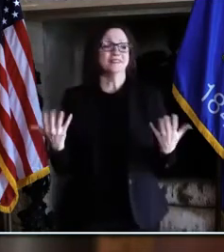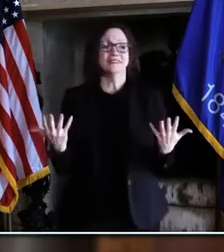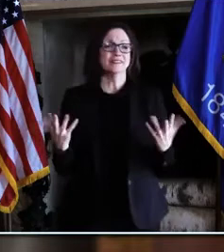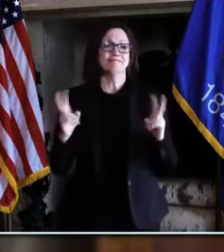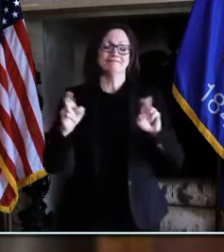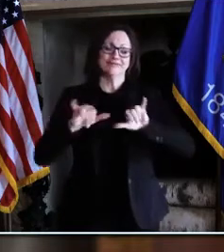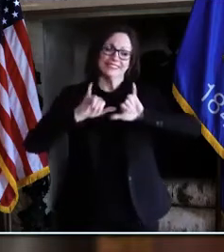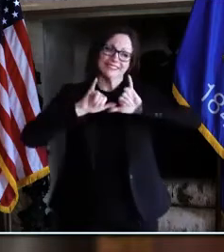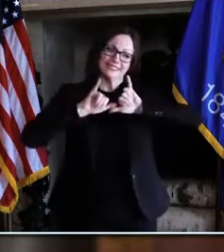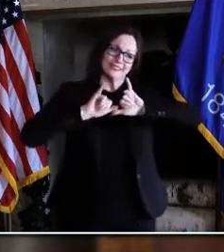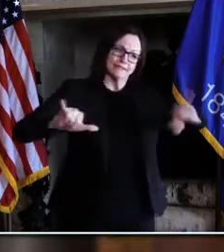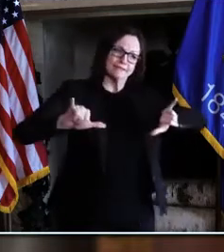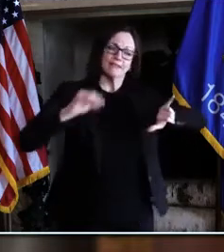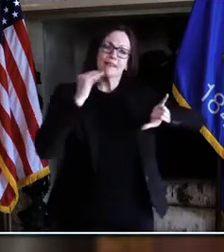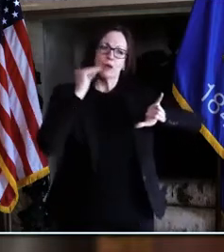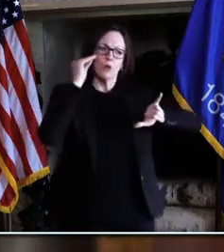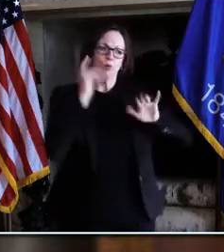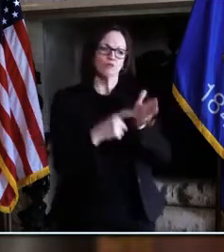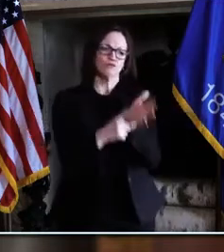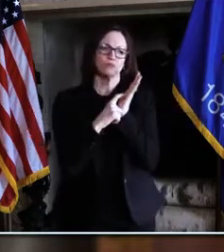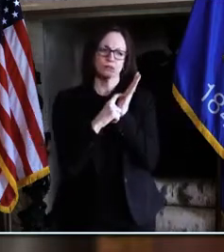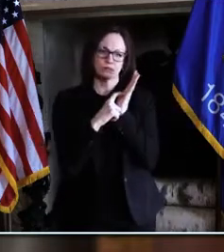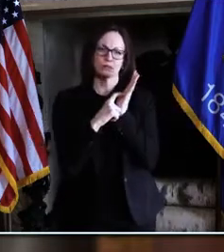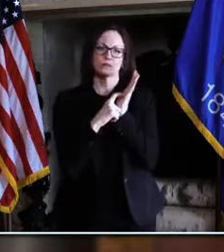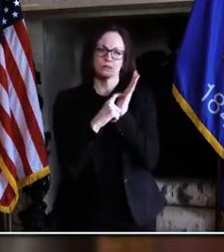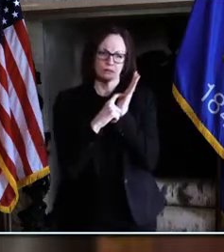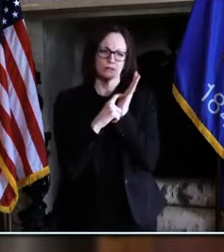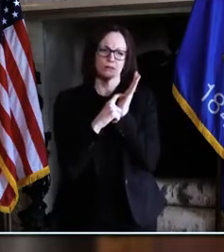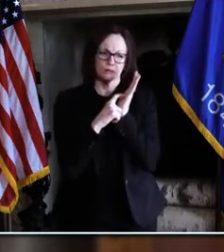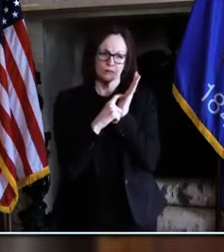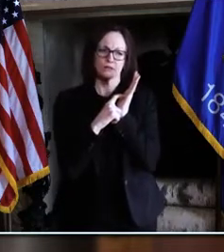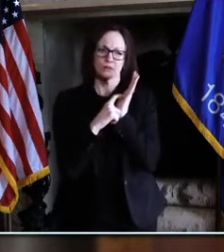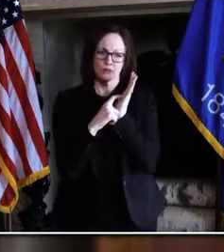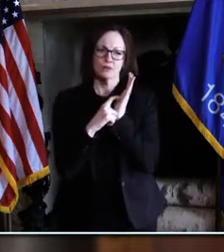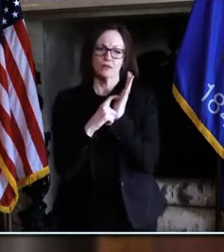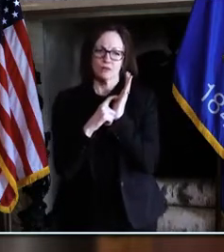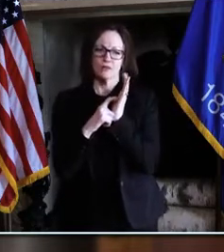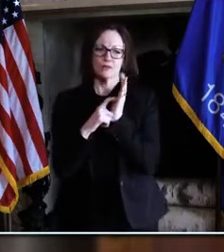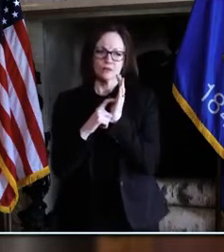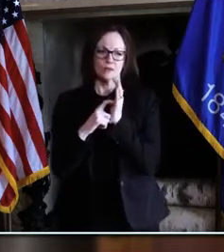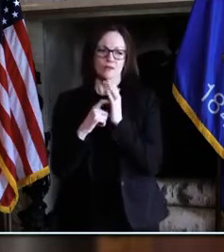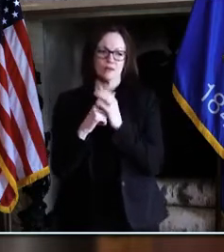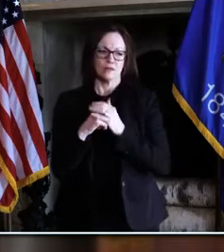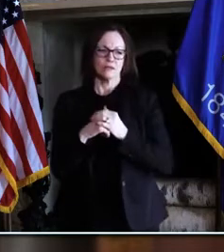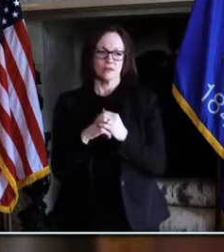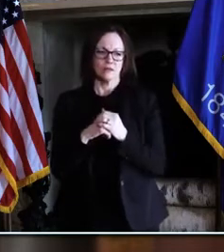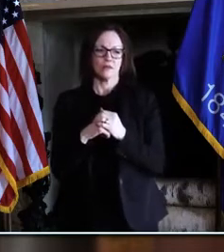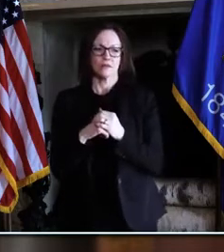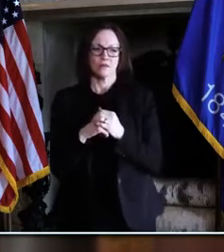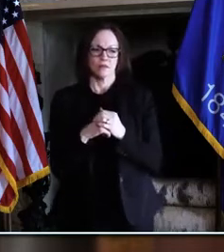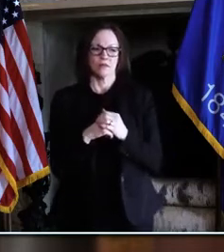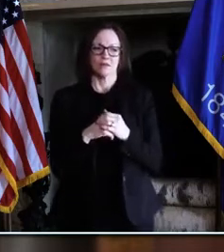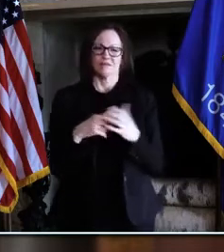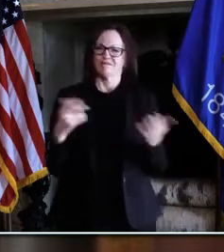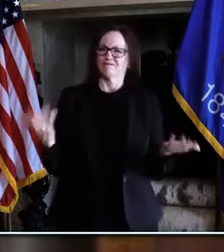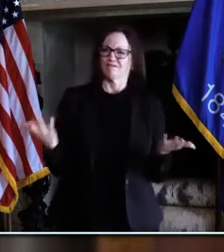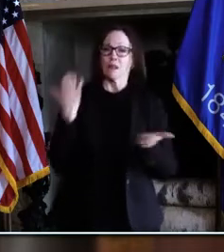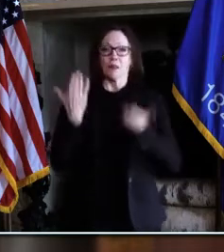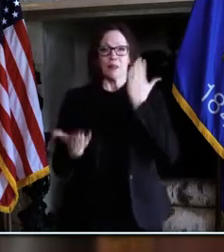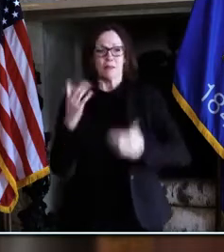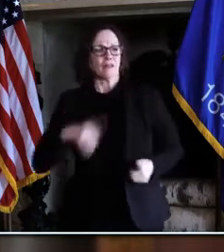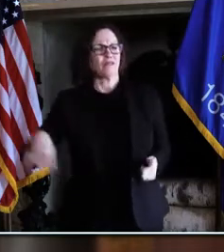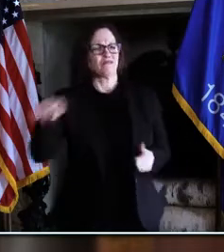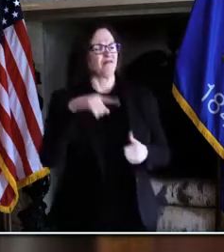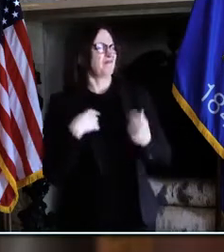in a state as large as Wisconsin. Our state benefits from the experience of others who have come before us in